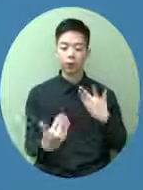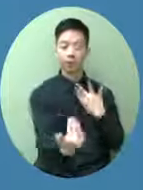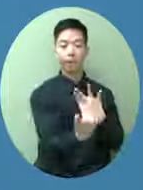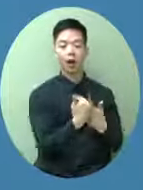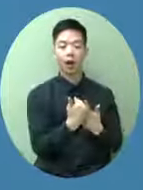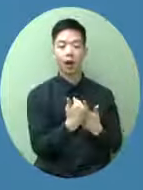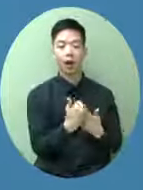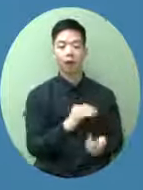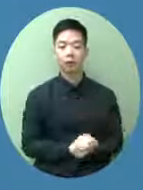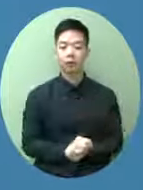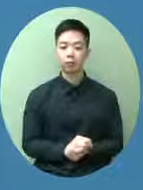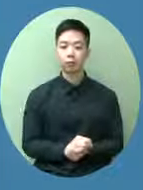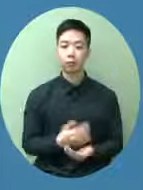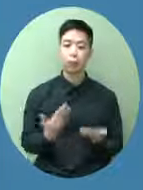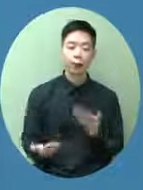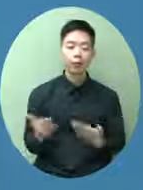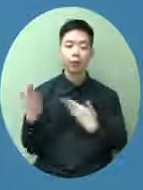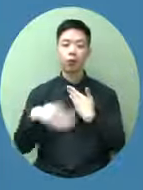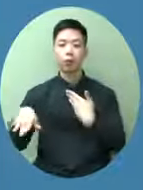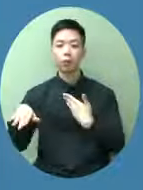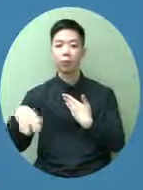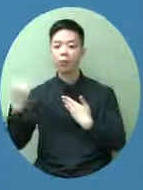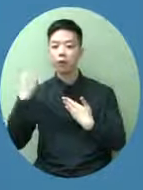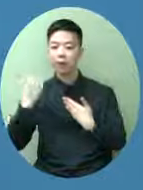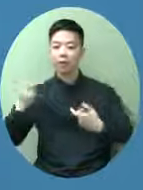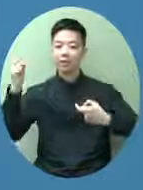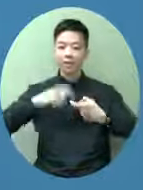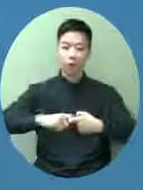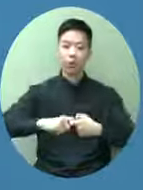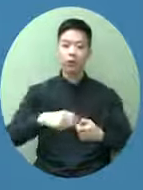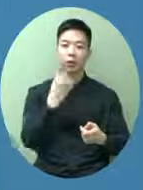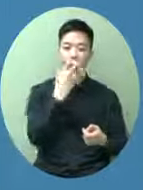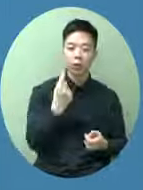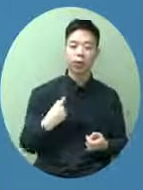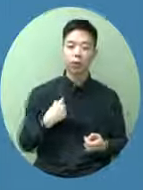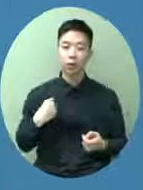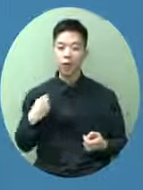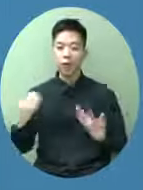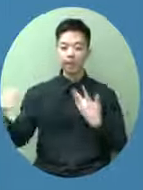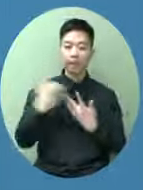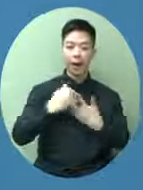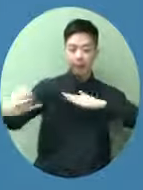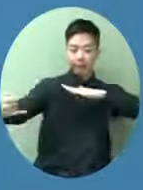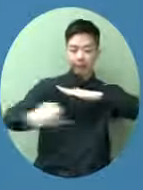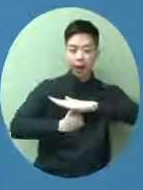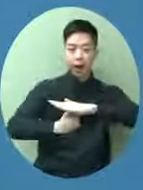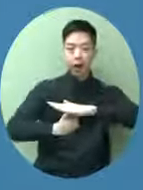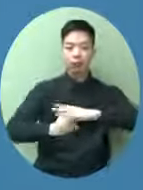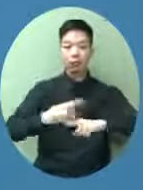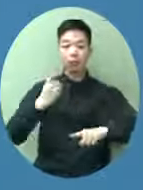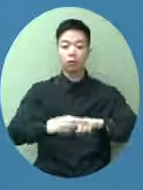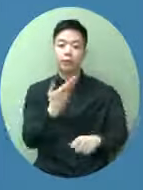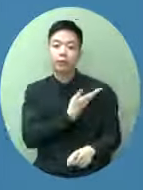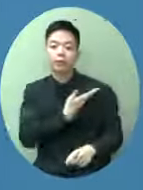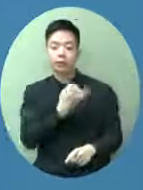harm Hong Kong and the countrythat is not something that we should condoneso these are proper